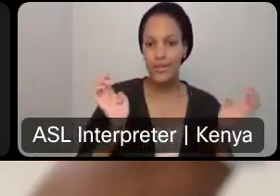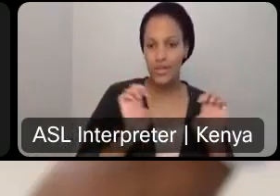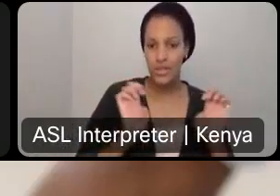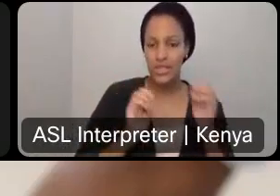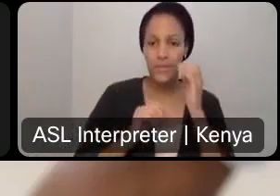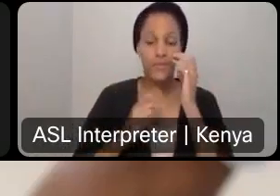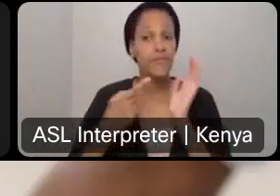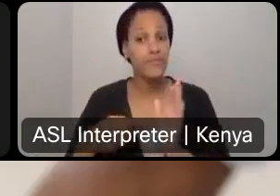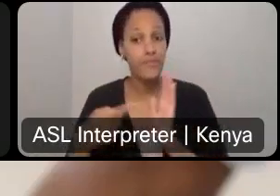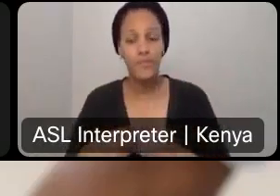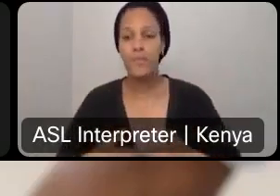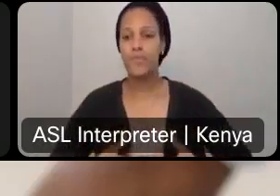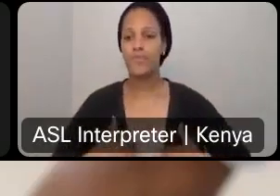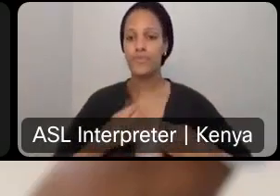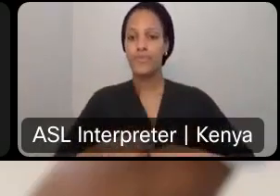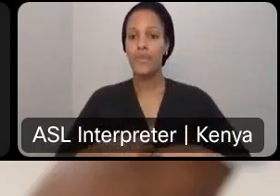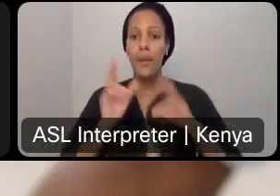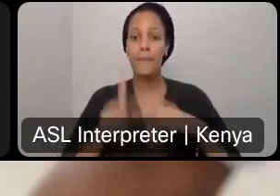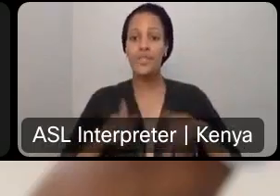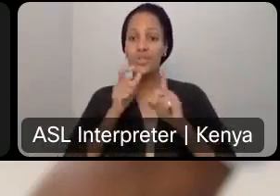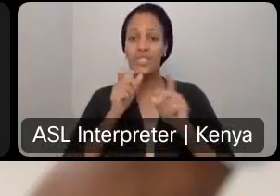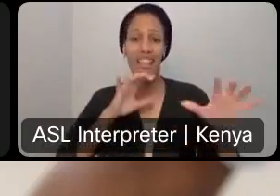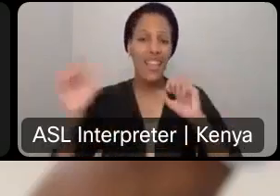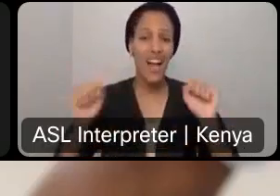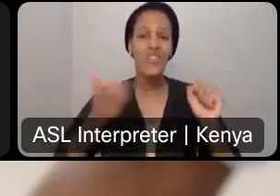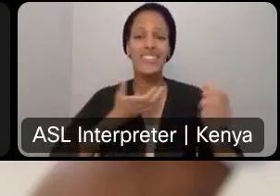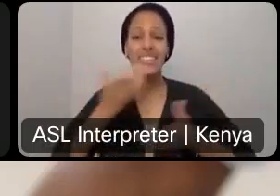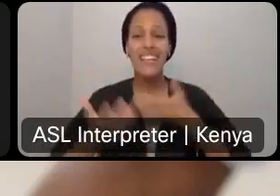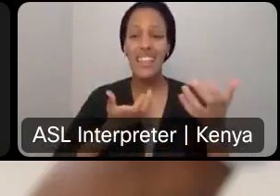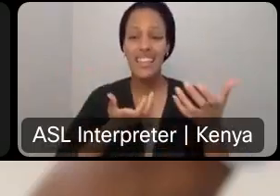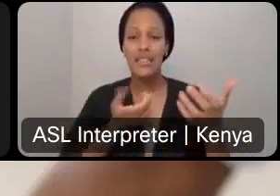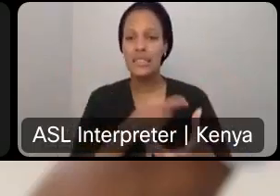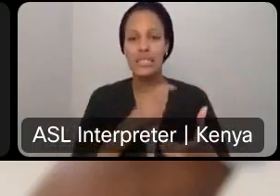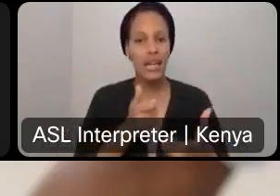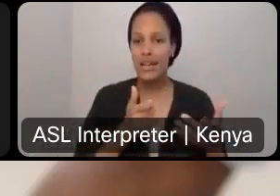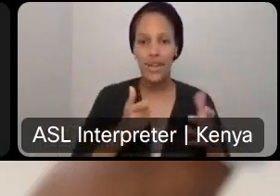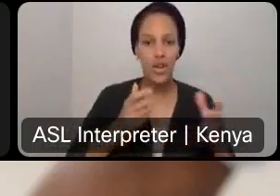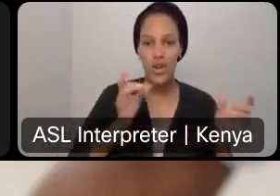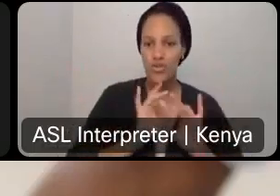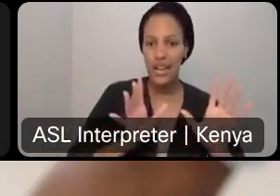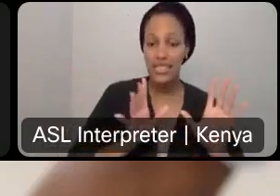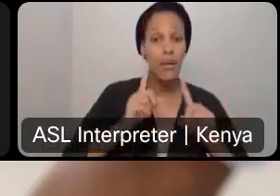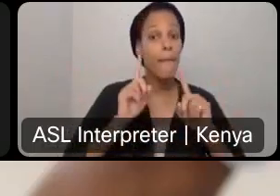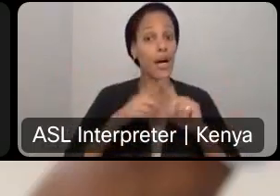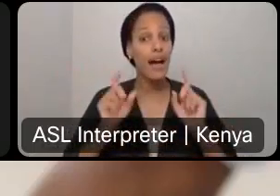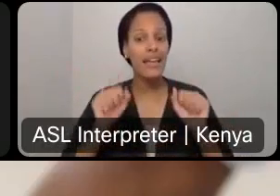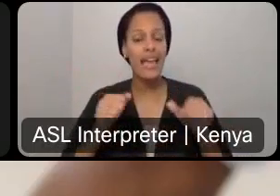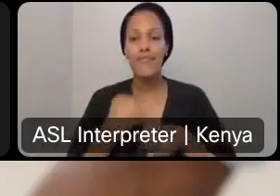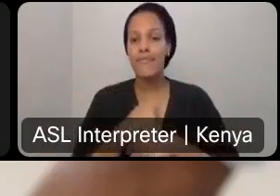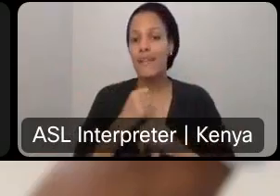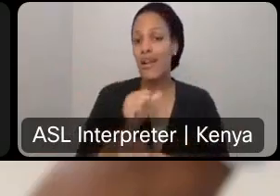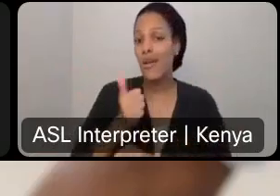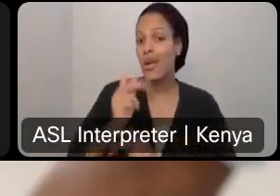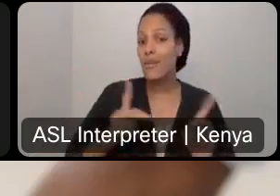example, someone who is being loud or yelling isn't a true crisis, but it can make people feel uncomfortable.